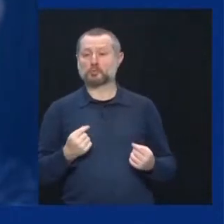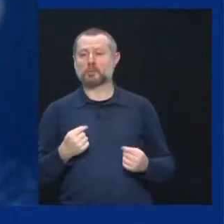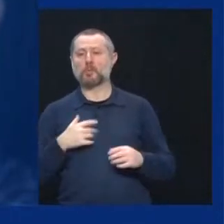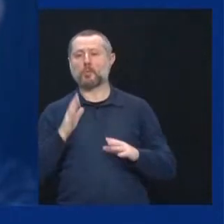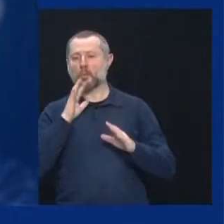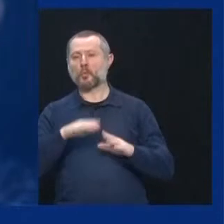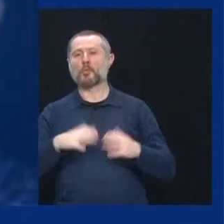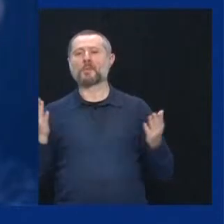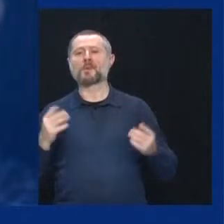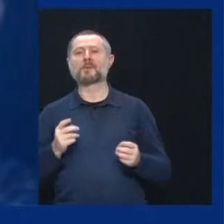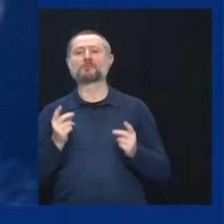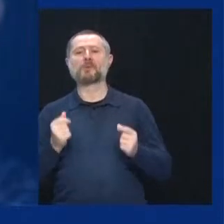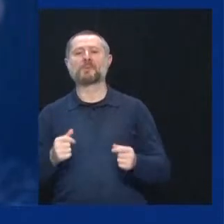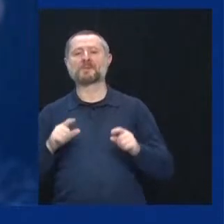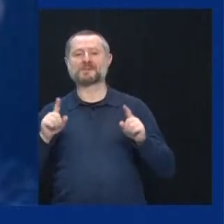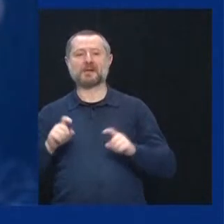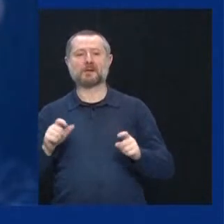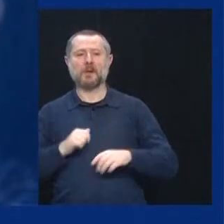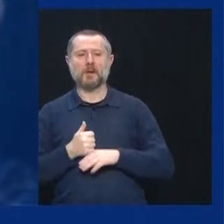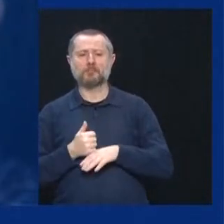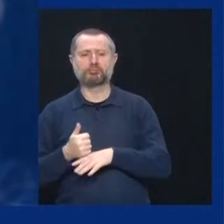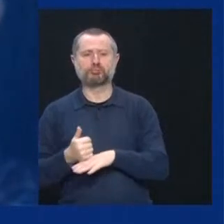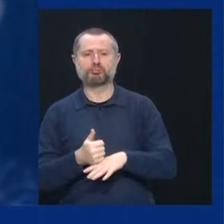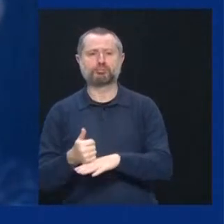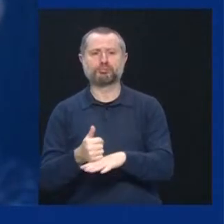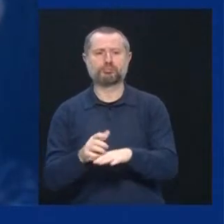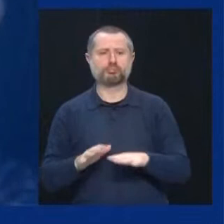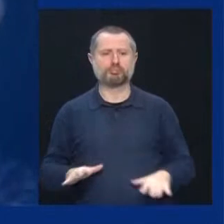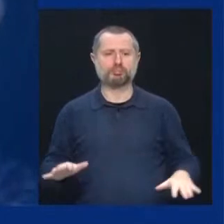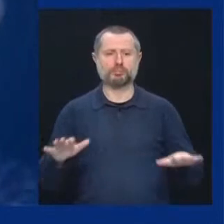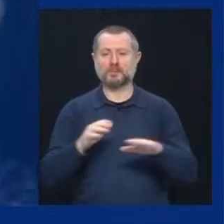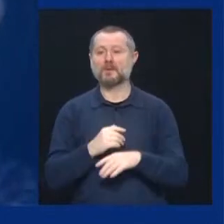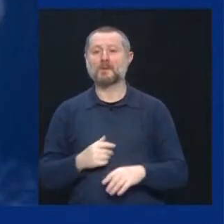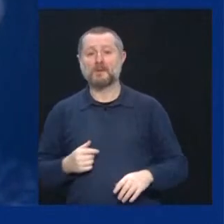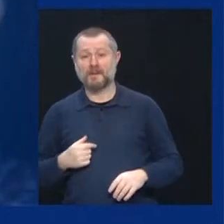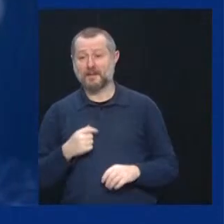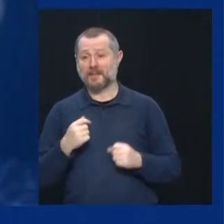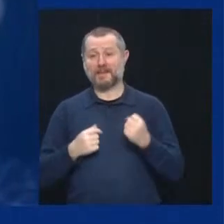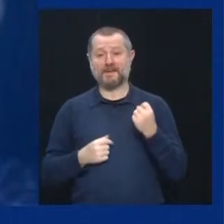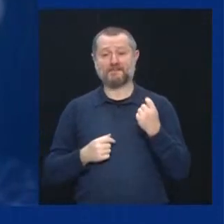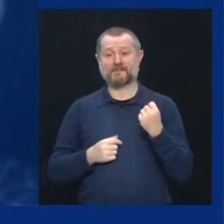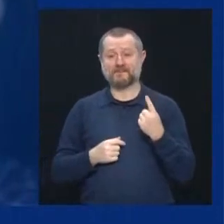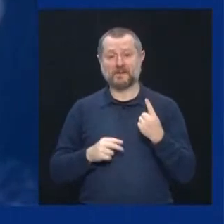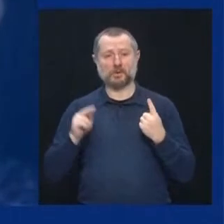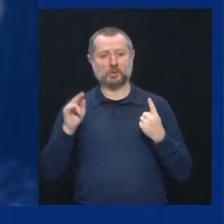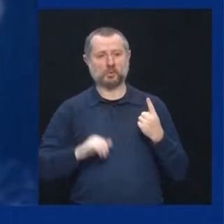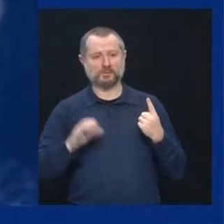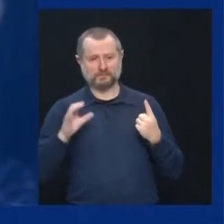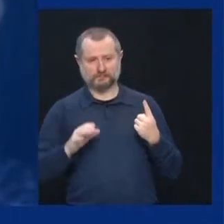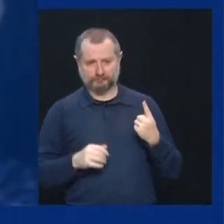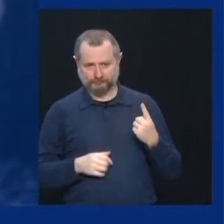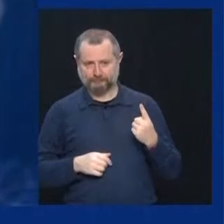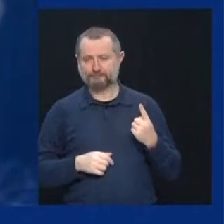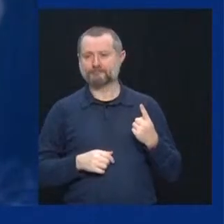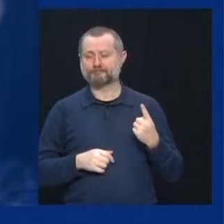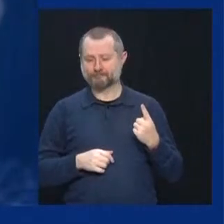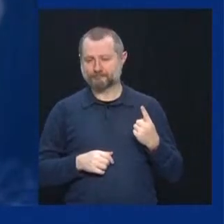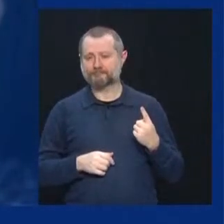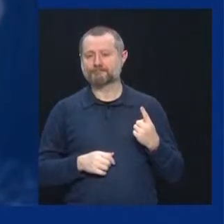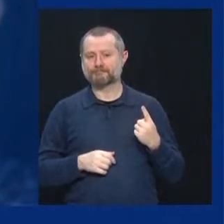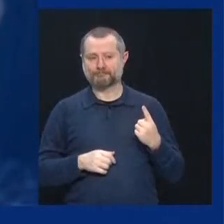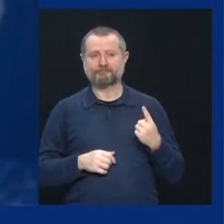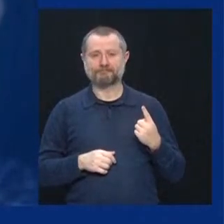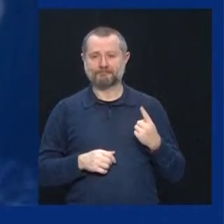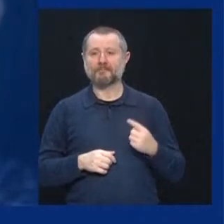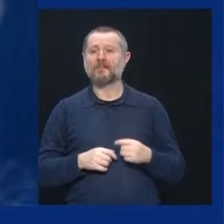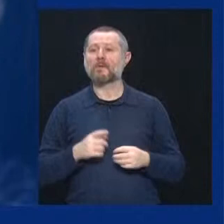testing sites as we speak. We're opening 11 in the New York City area right now. Cost is less